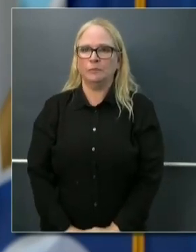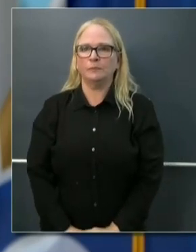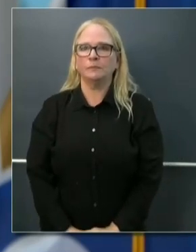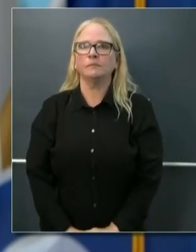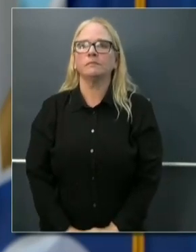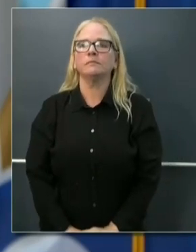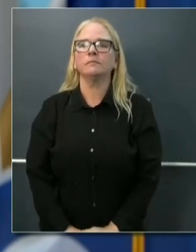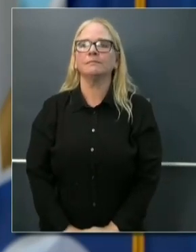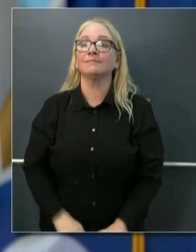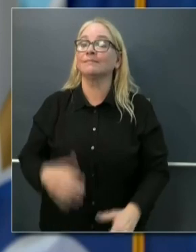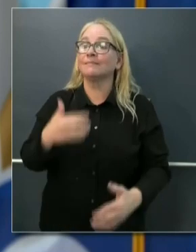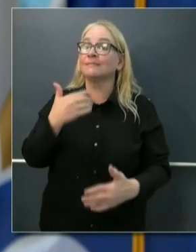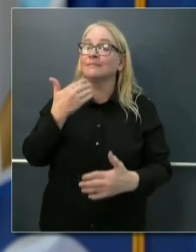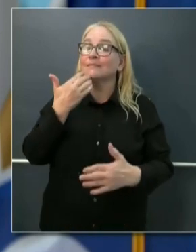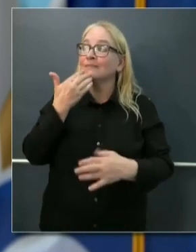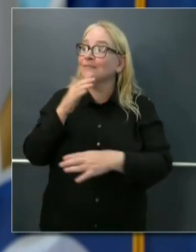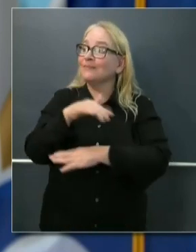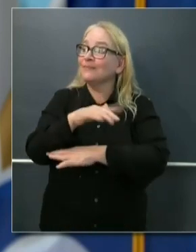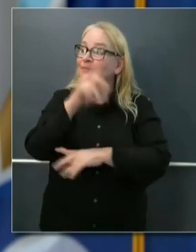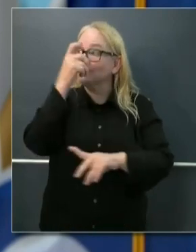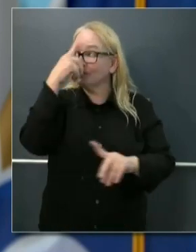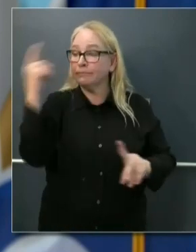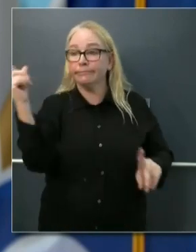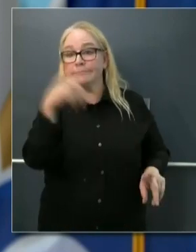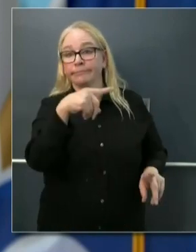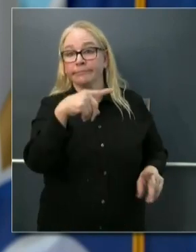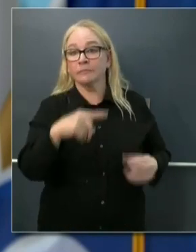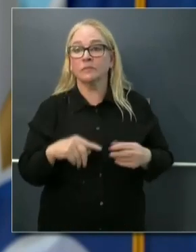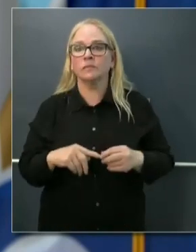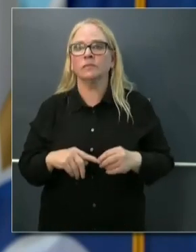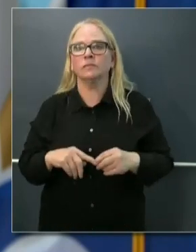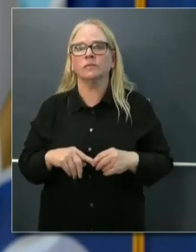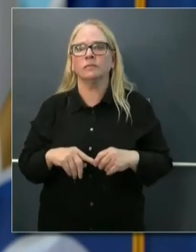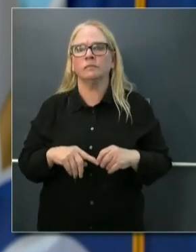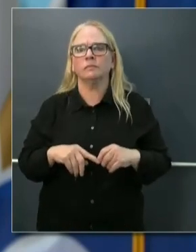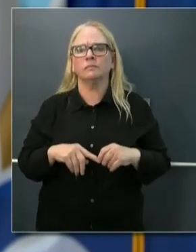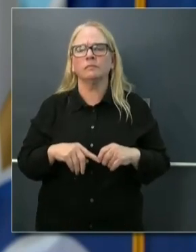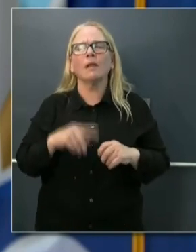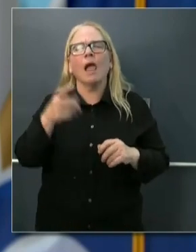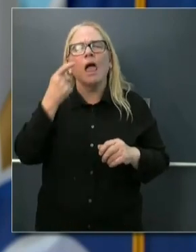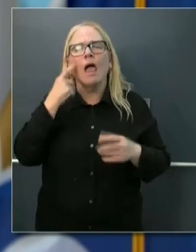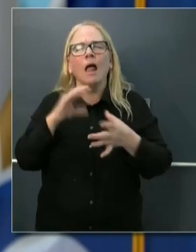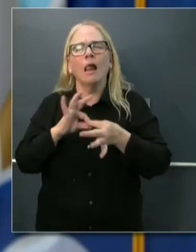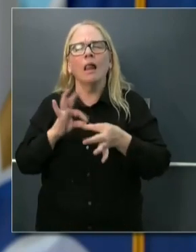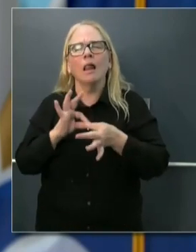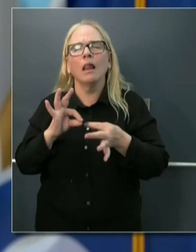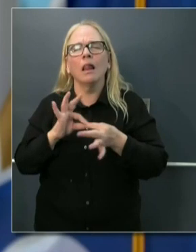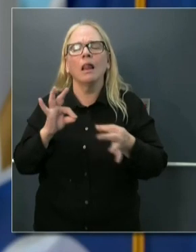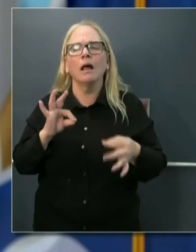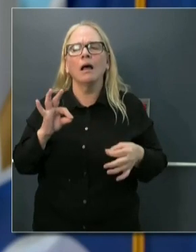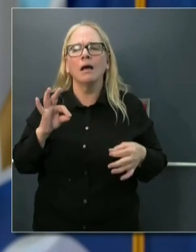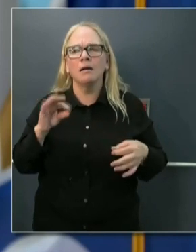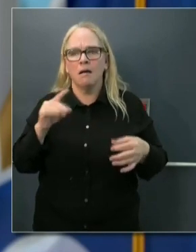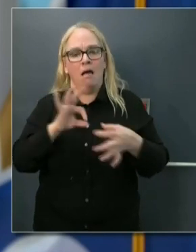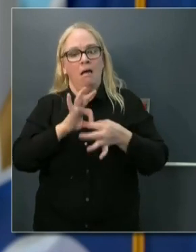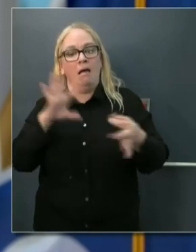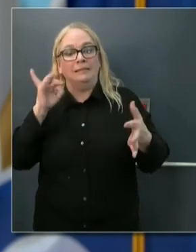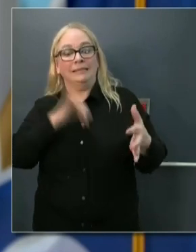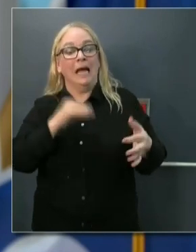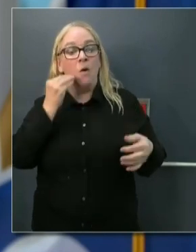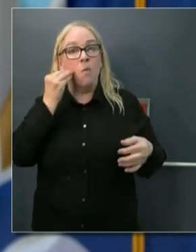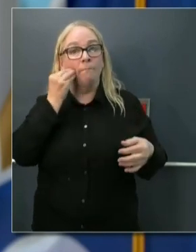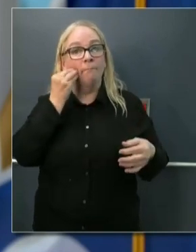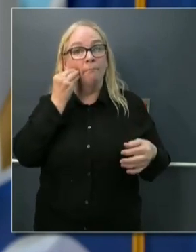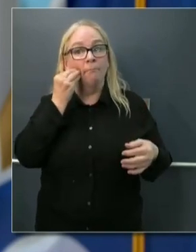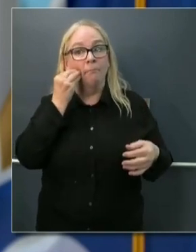Good afternoon, Governor. You said lifting the stay-at-home orders for seniors are likely to be slower. Do you envision it being based solely on age,